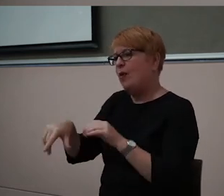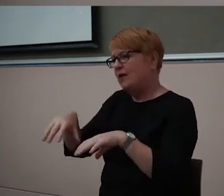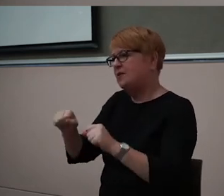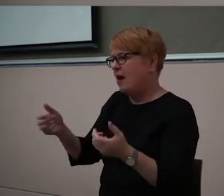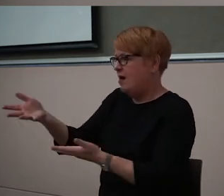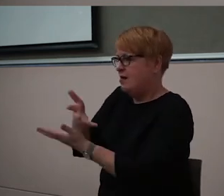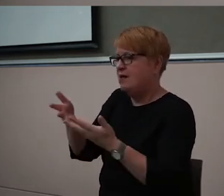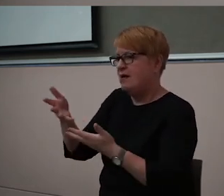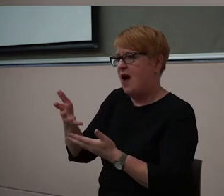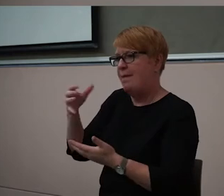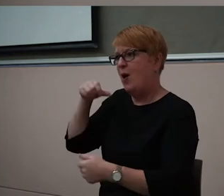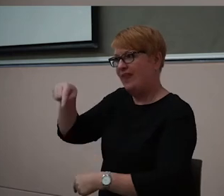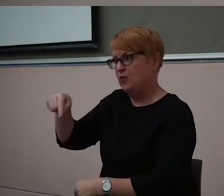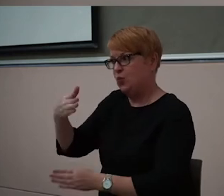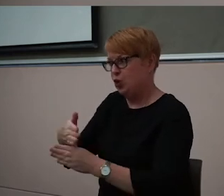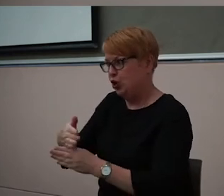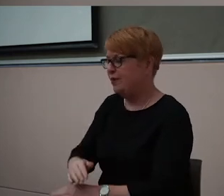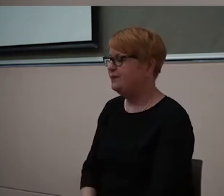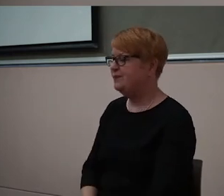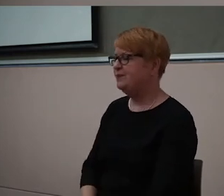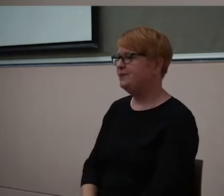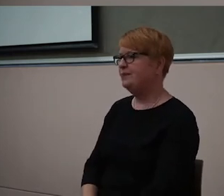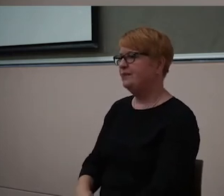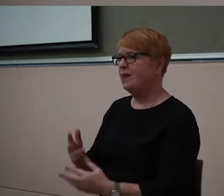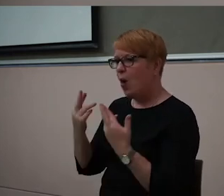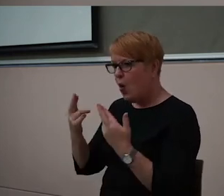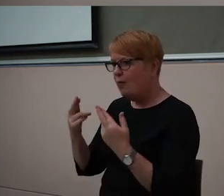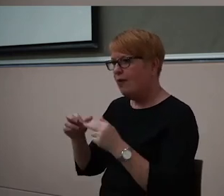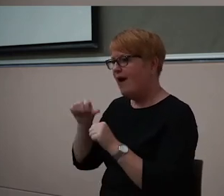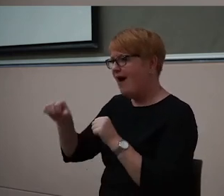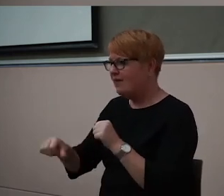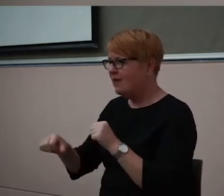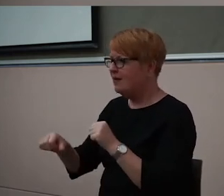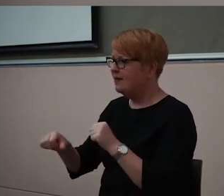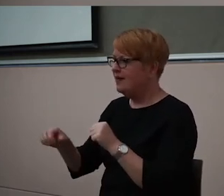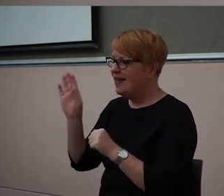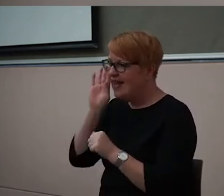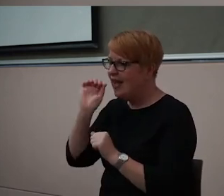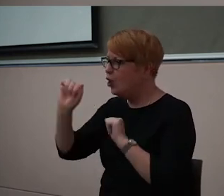of work. And we're going to leave enough time for voices in the room, so